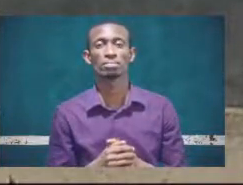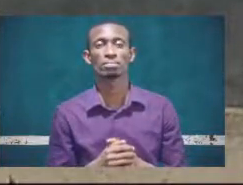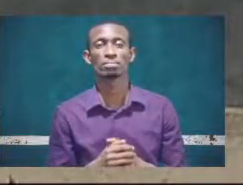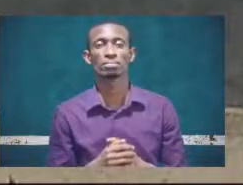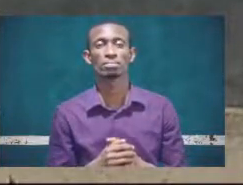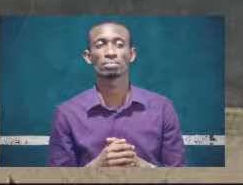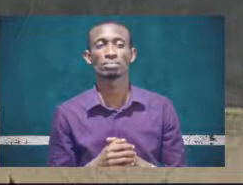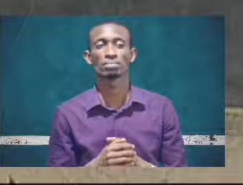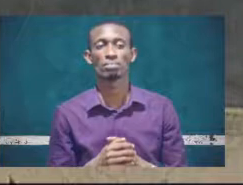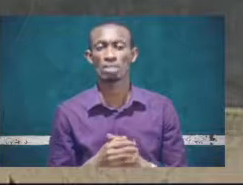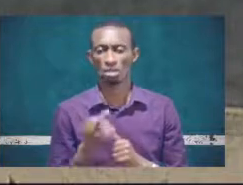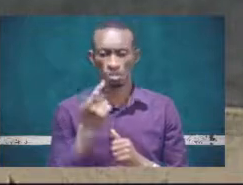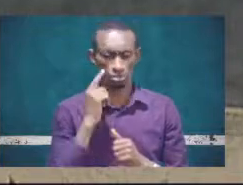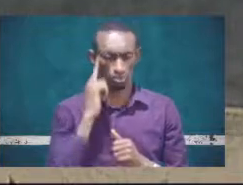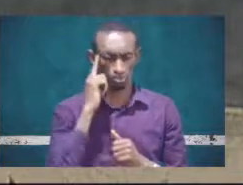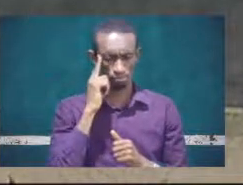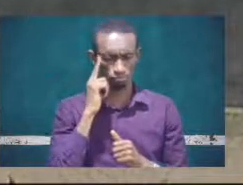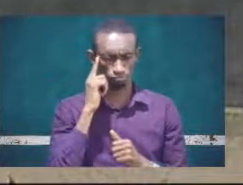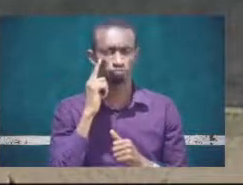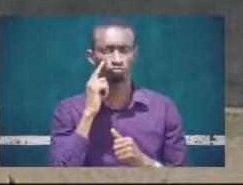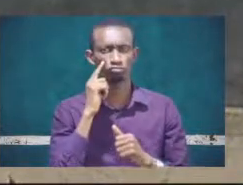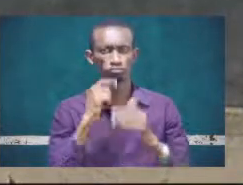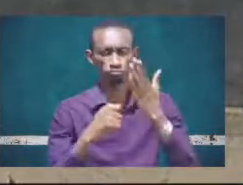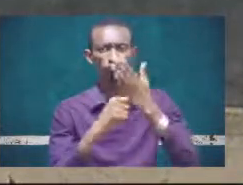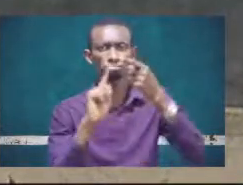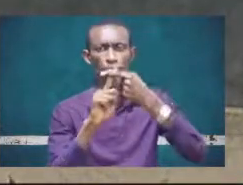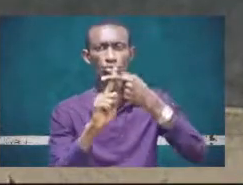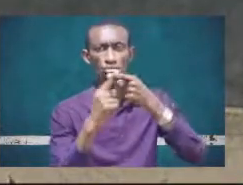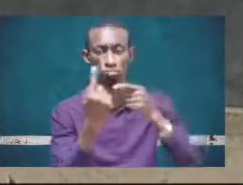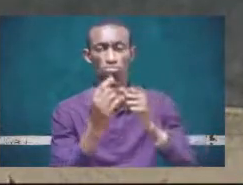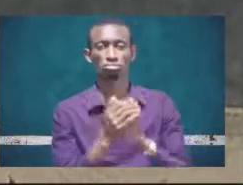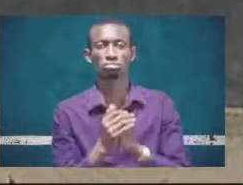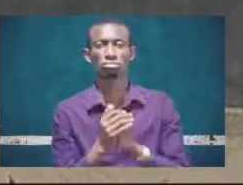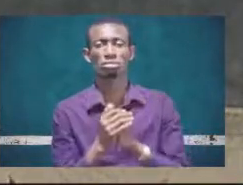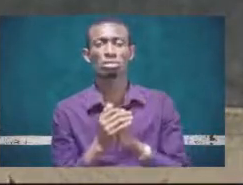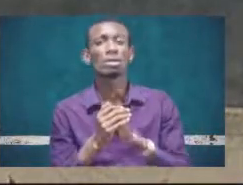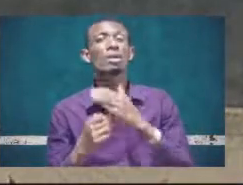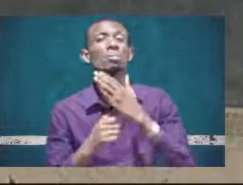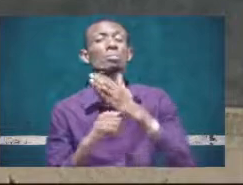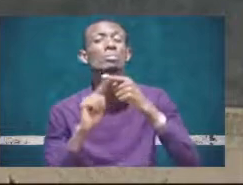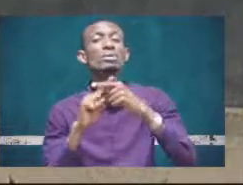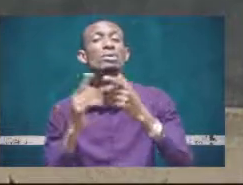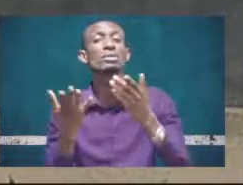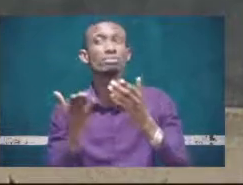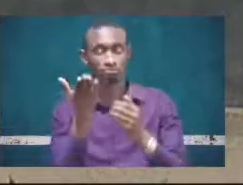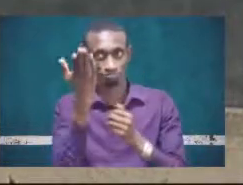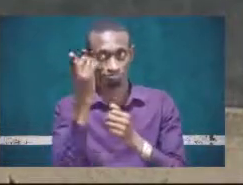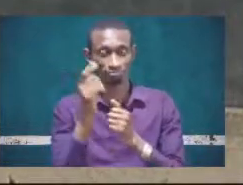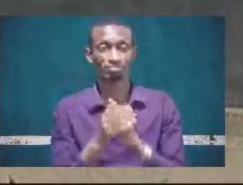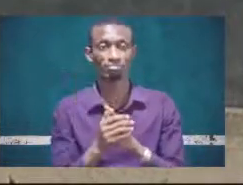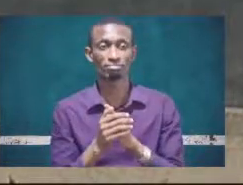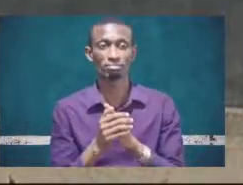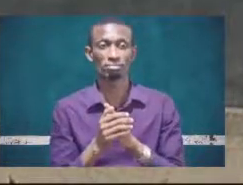I'm going to consider the positive interval. And the positive interval is at this level, means